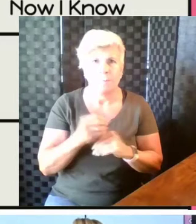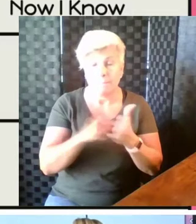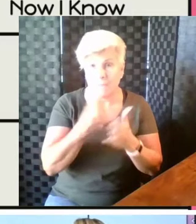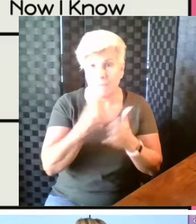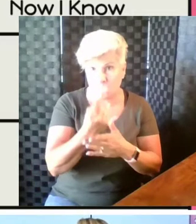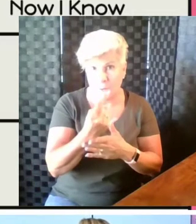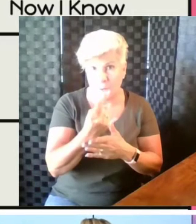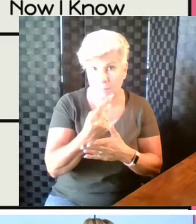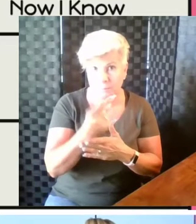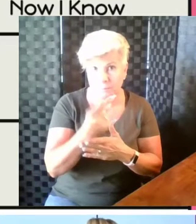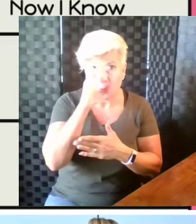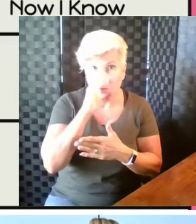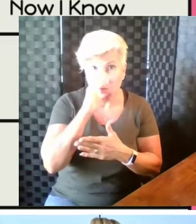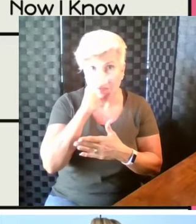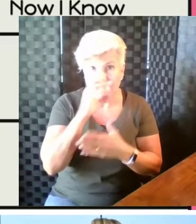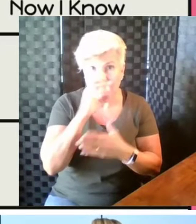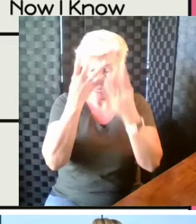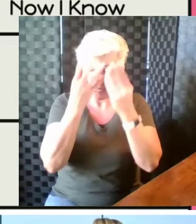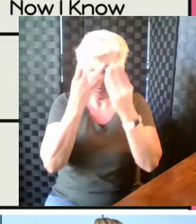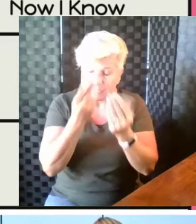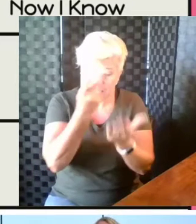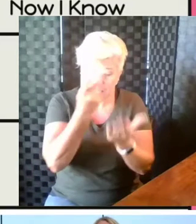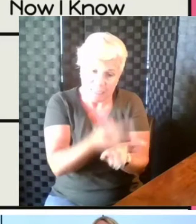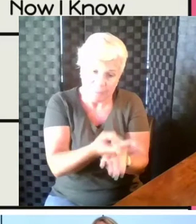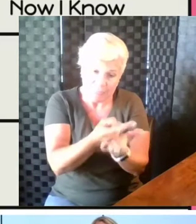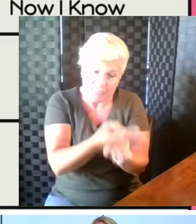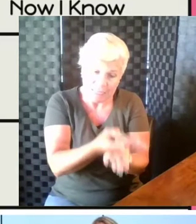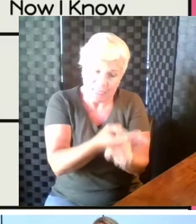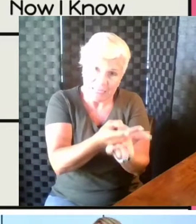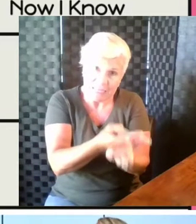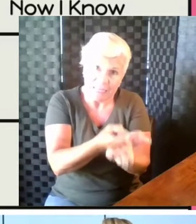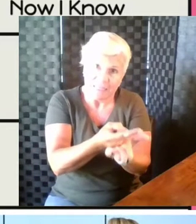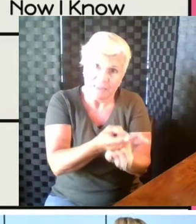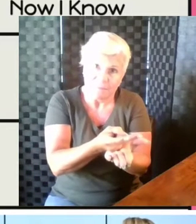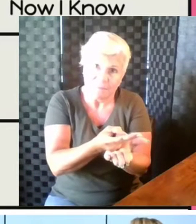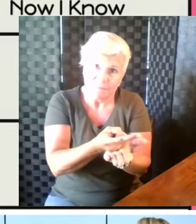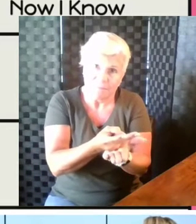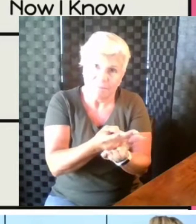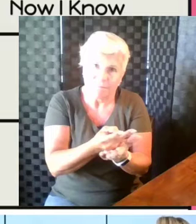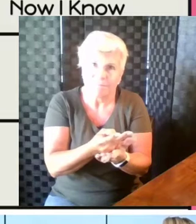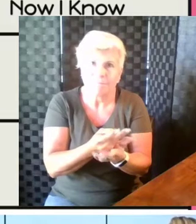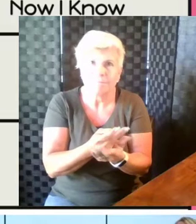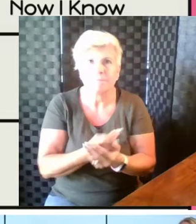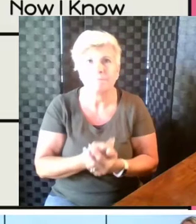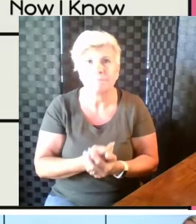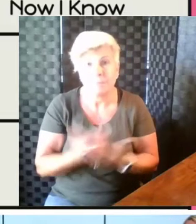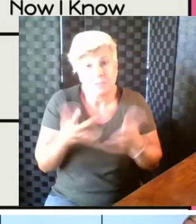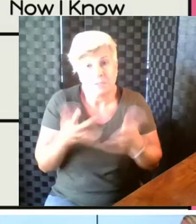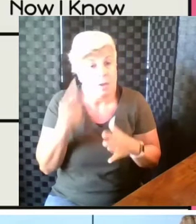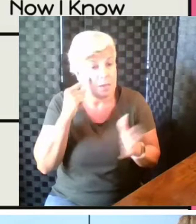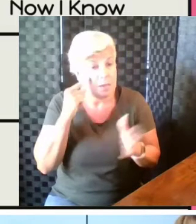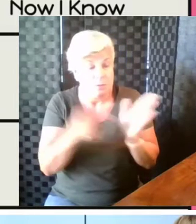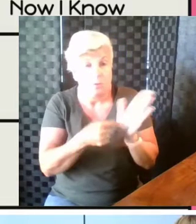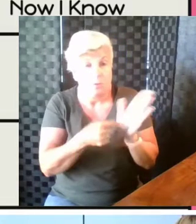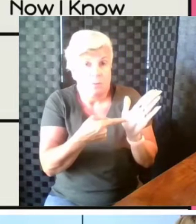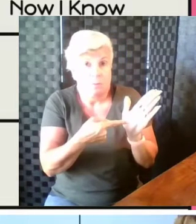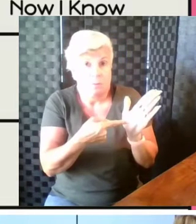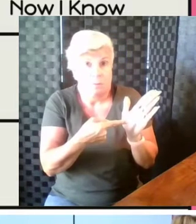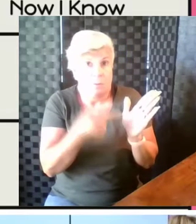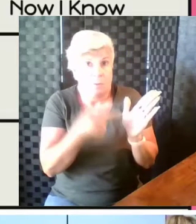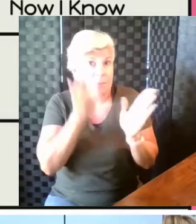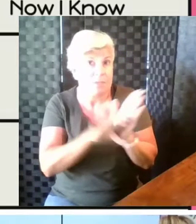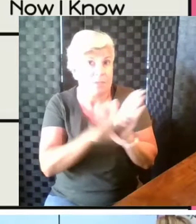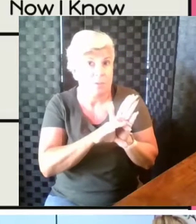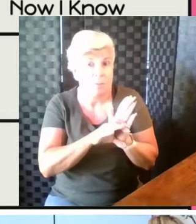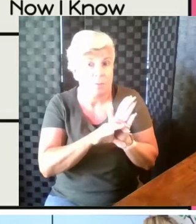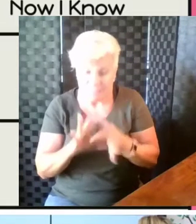page one, we noticed that Chrysanthemum was sleeping in her bassinet, and that's all. There was nothing else.